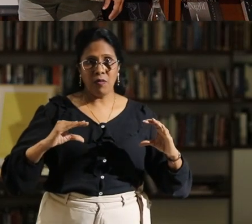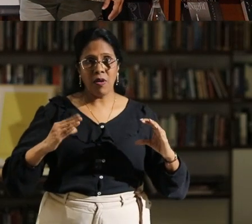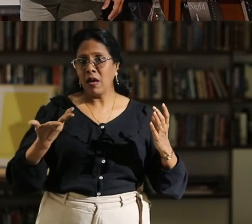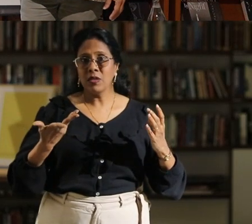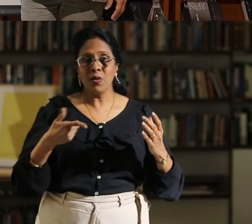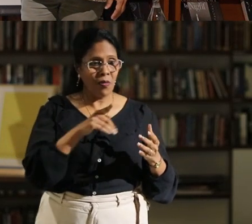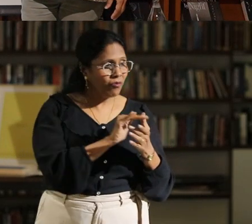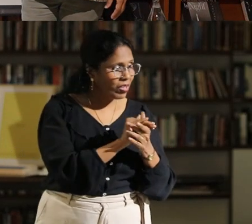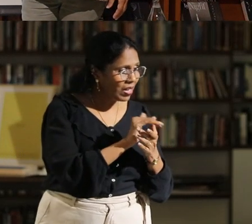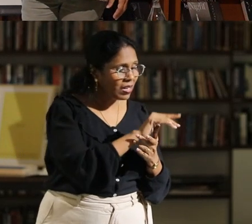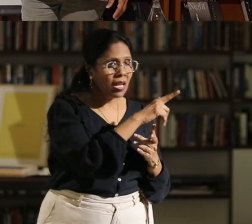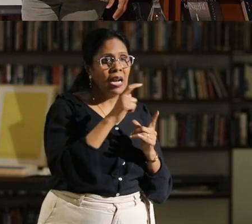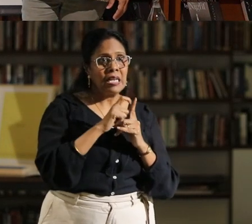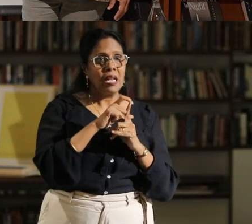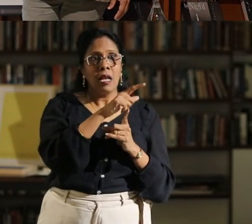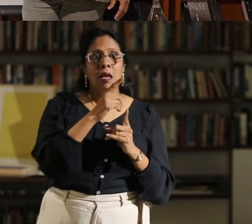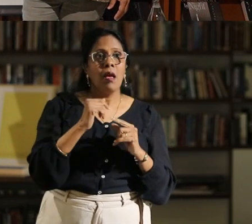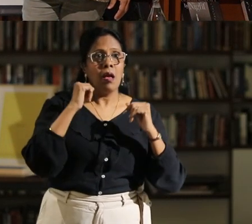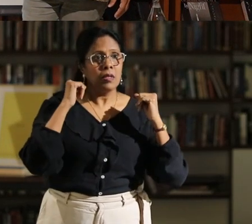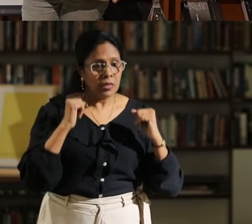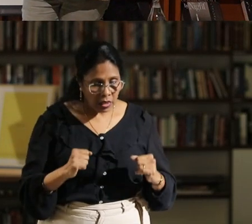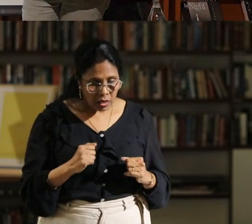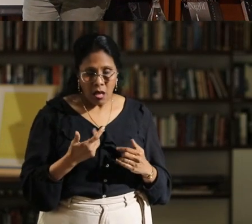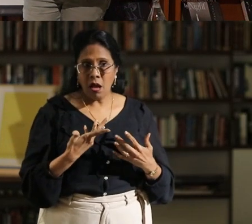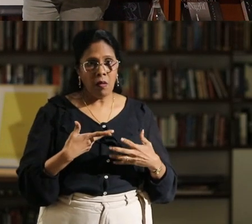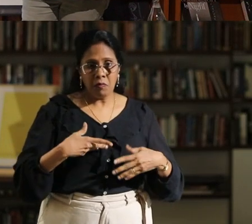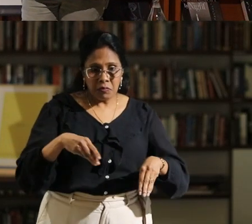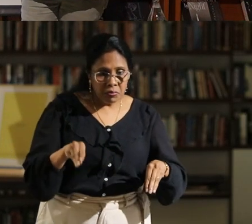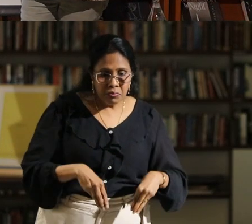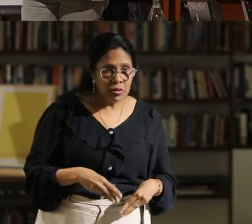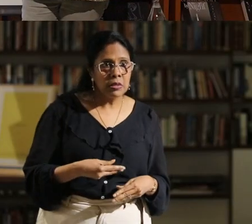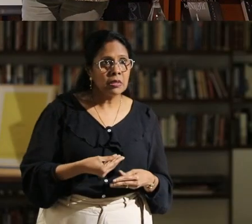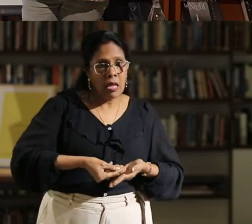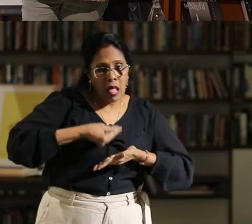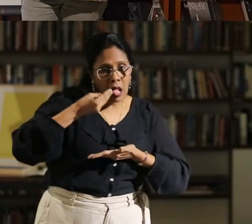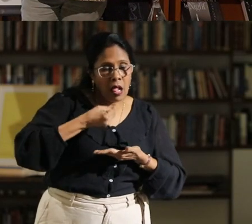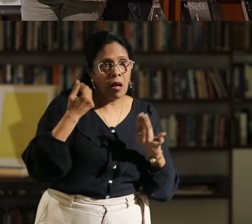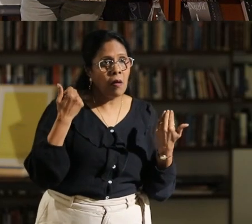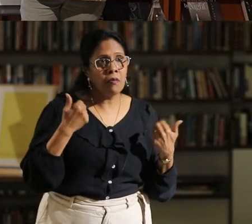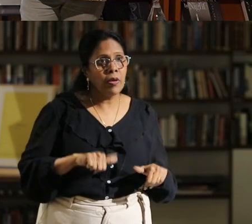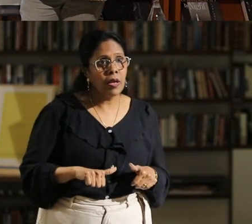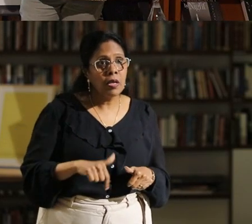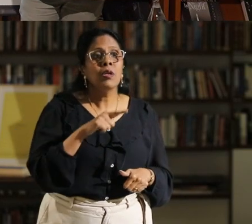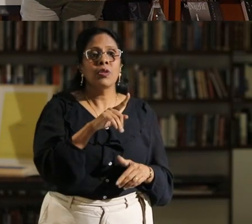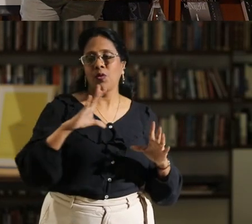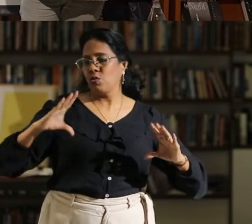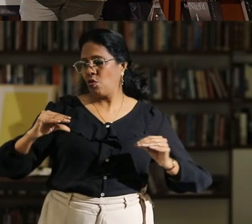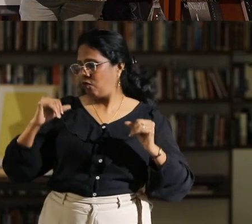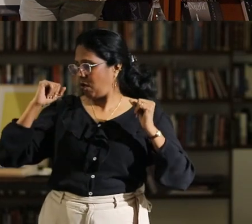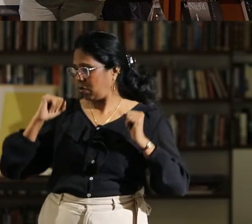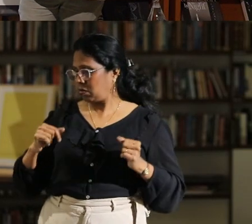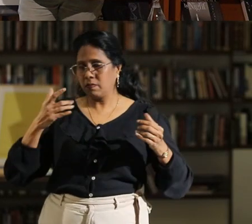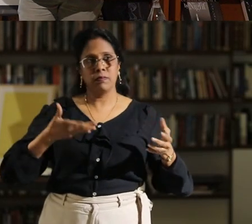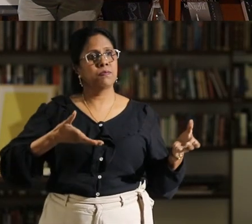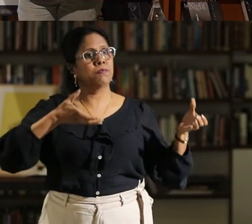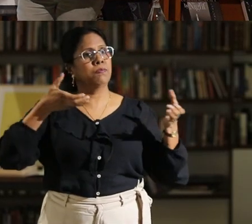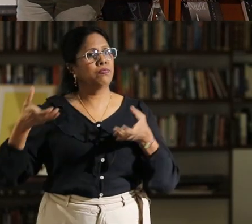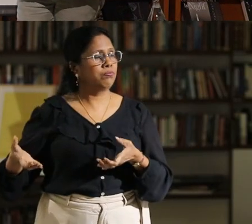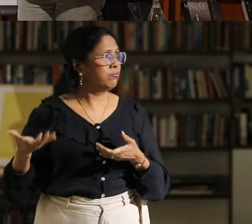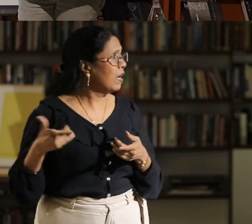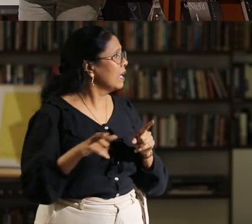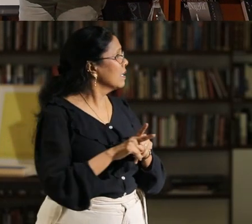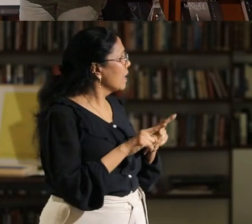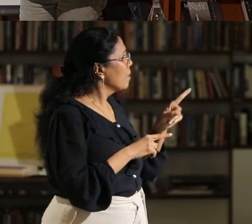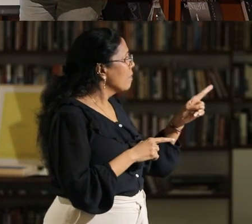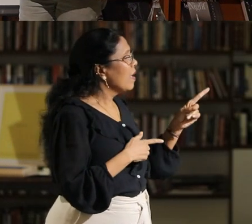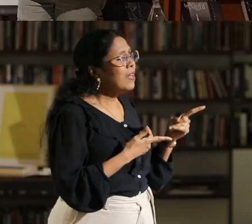house because our friends in Delhi can't sit on the floor and eat. So it's each of them is a comment also on Delhi, despite